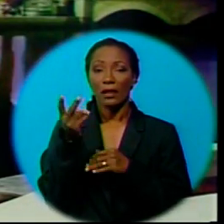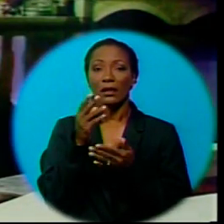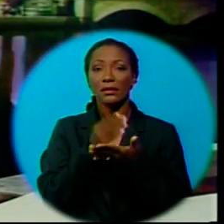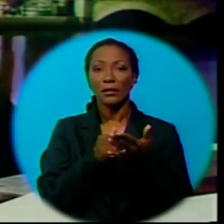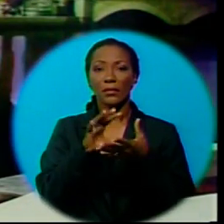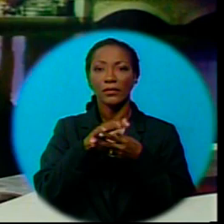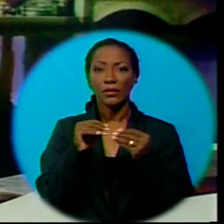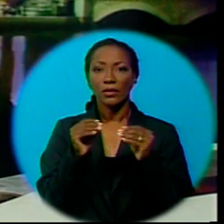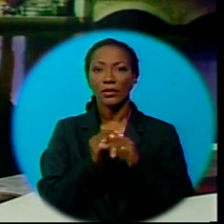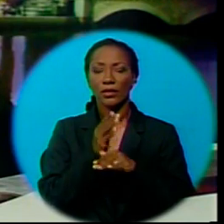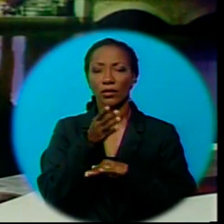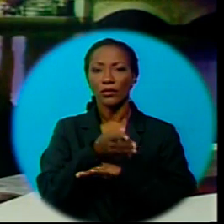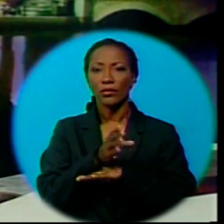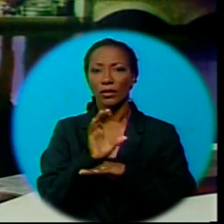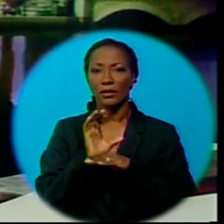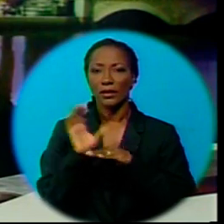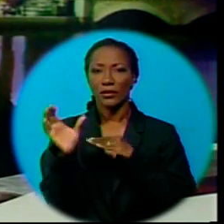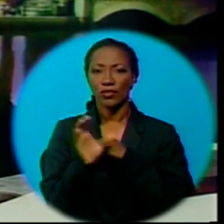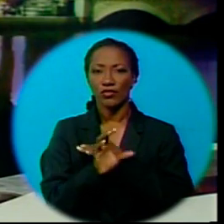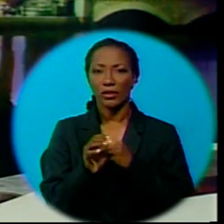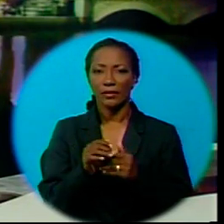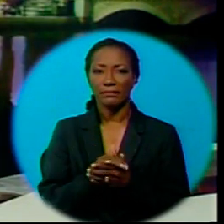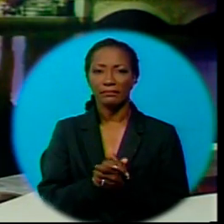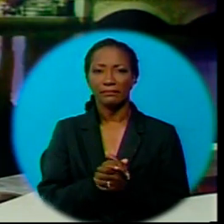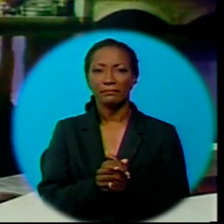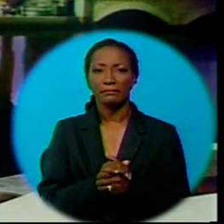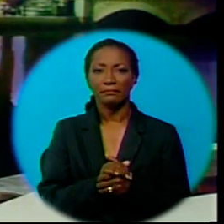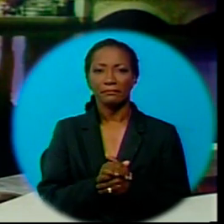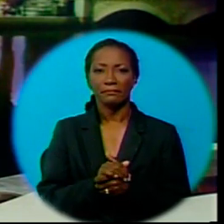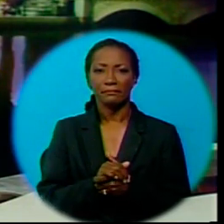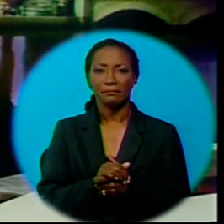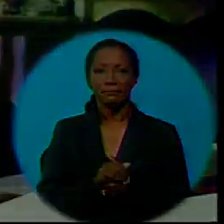making headlines across our region.